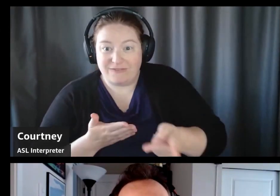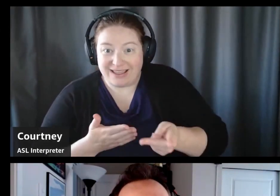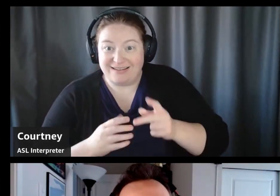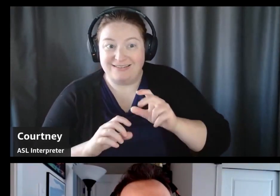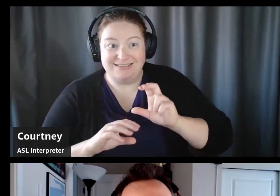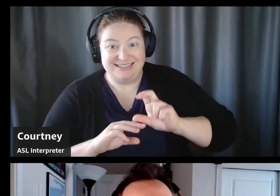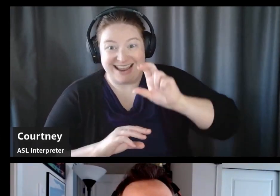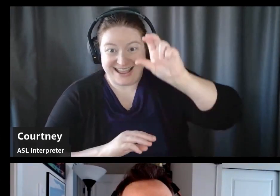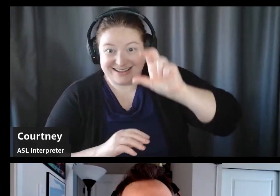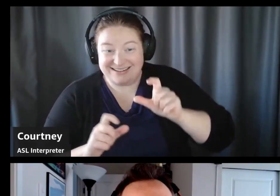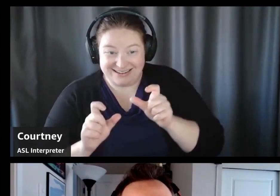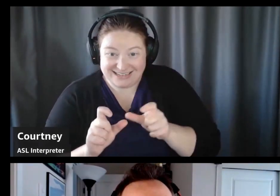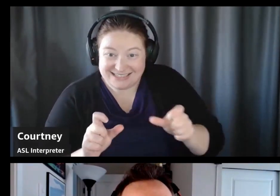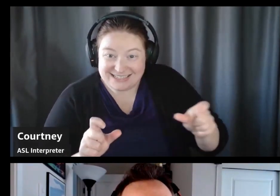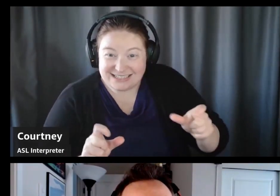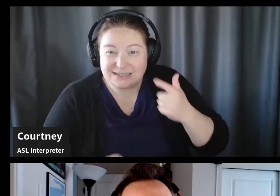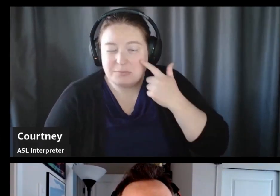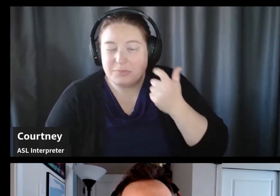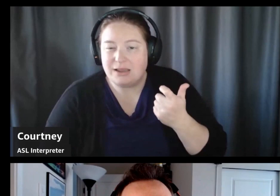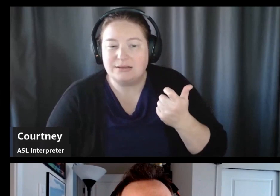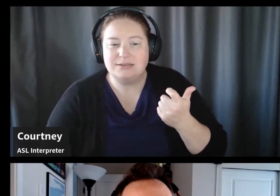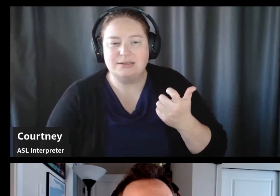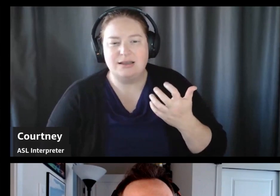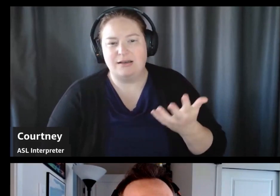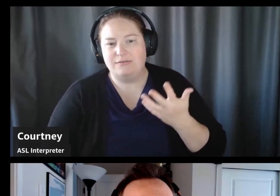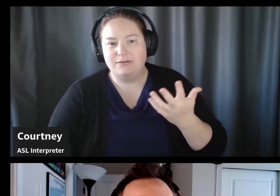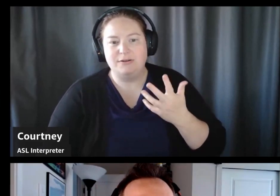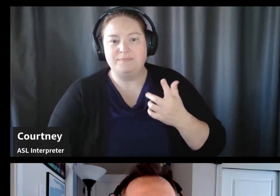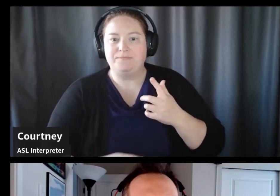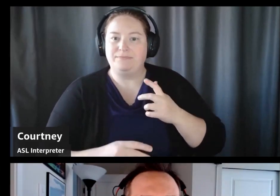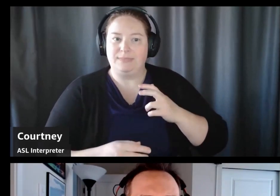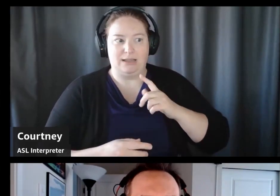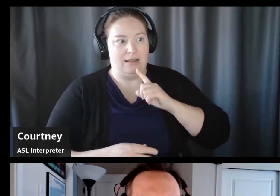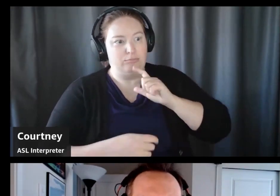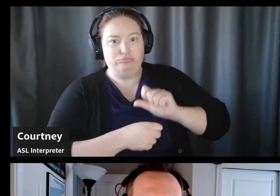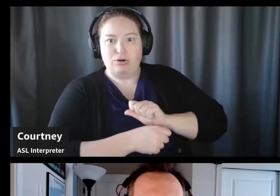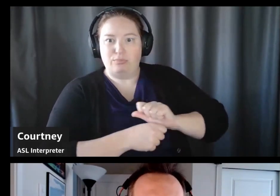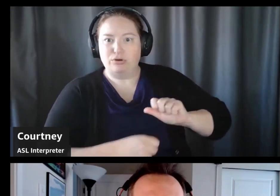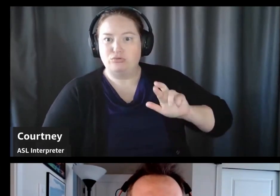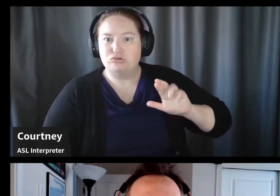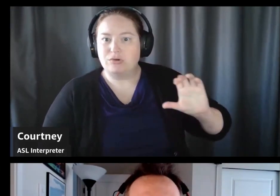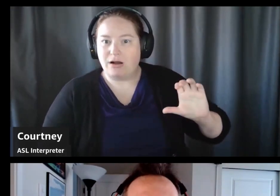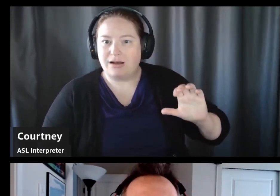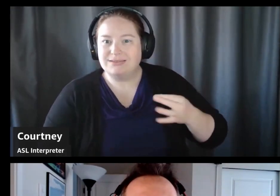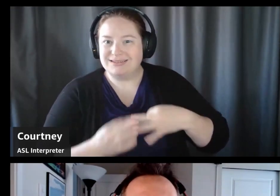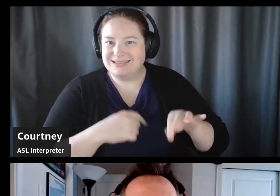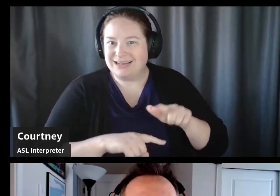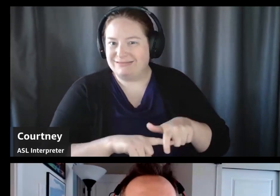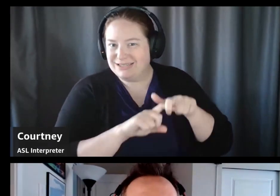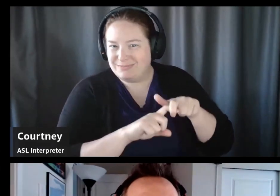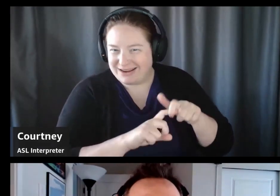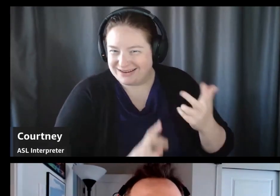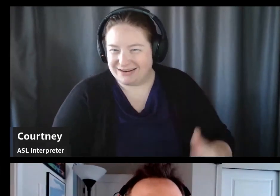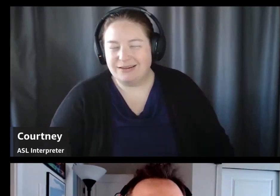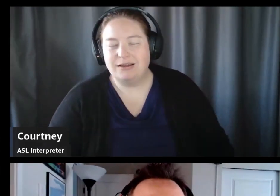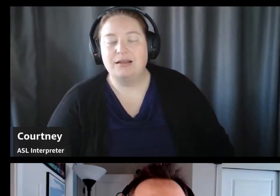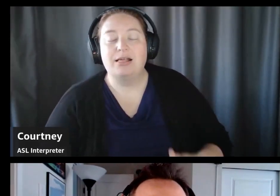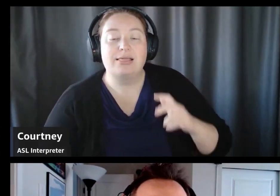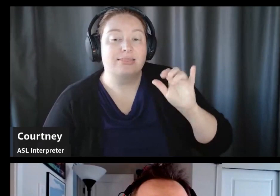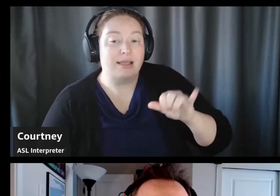more like an under like a proper root cause than maybe perhaps suspended. So that is why they were like